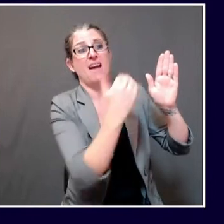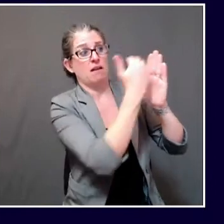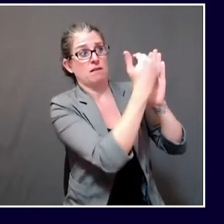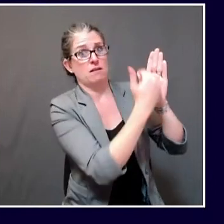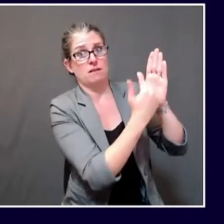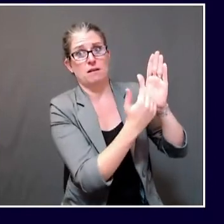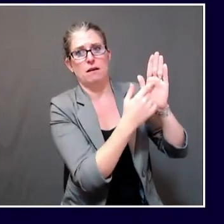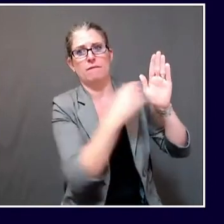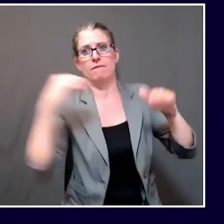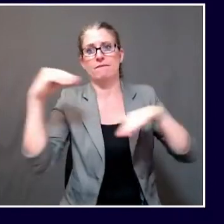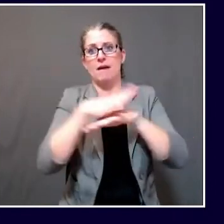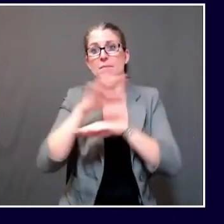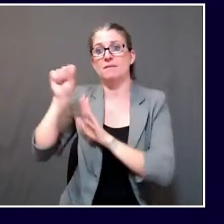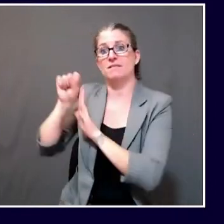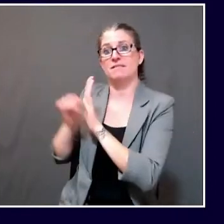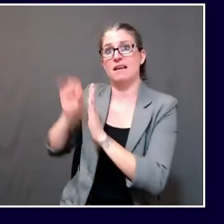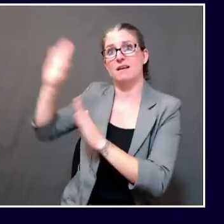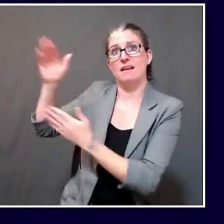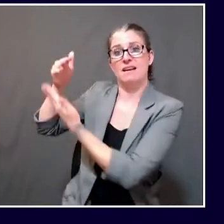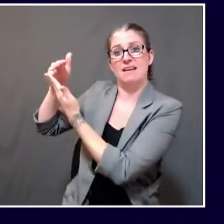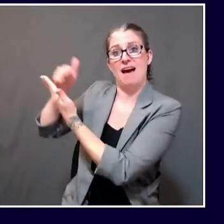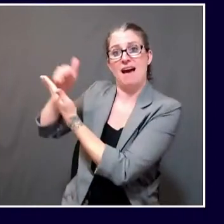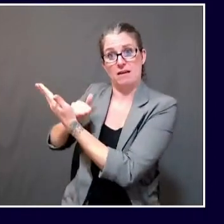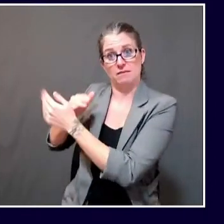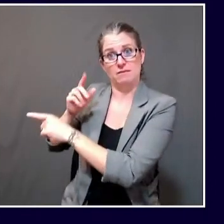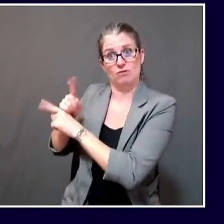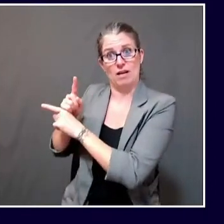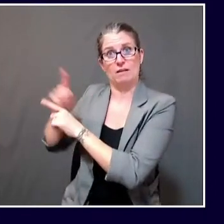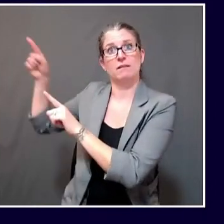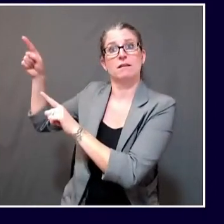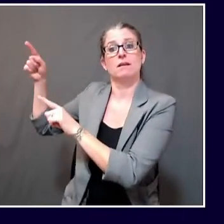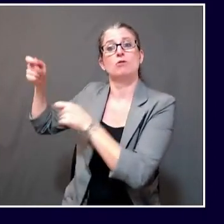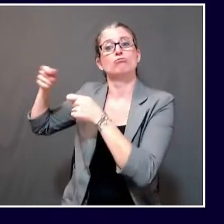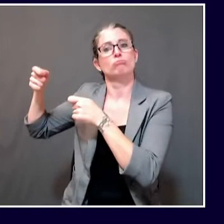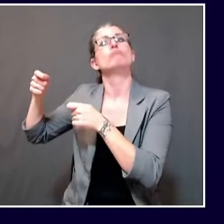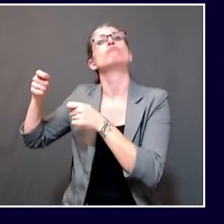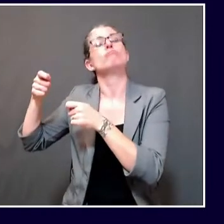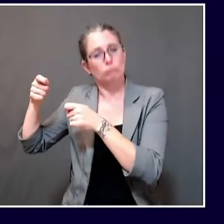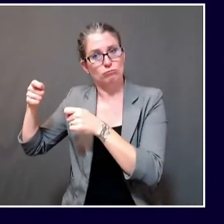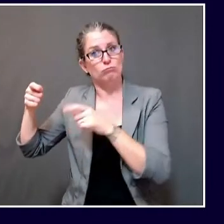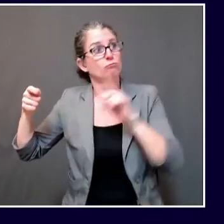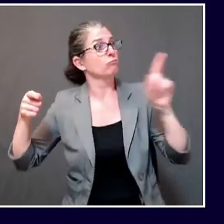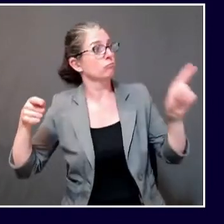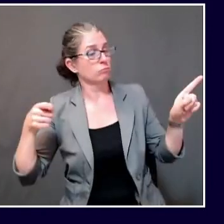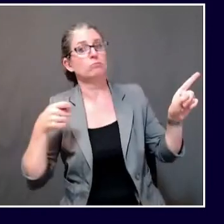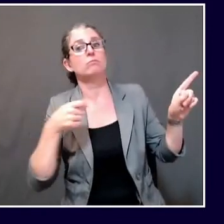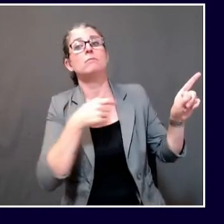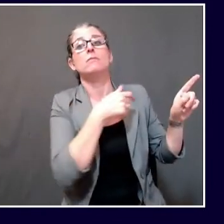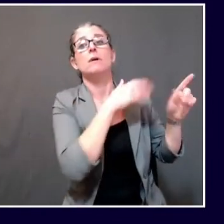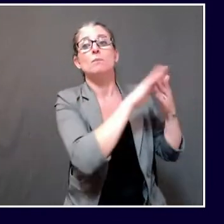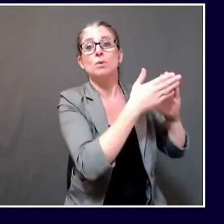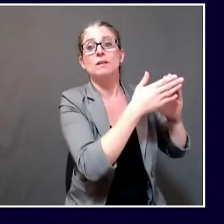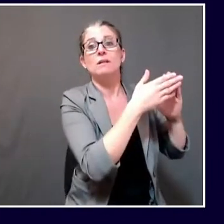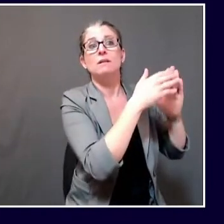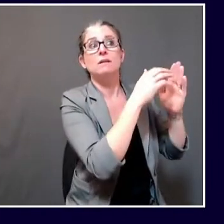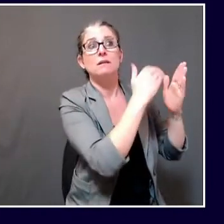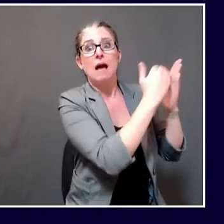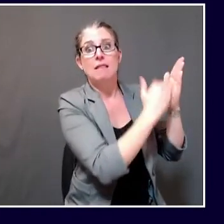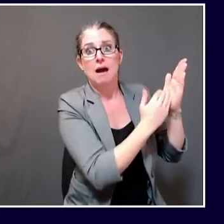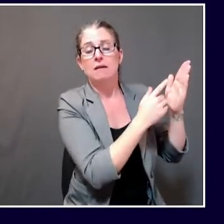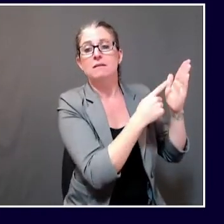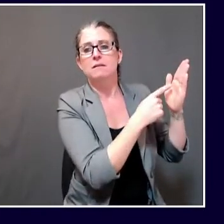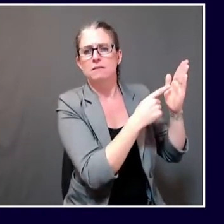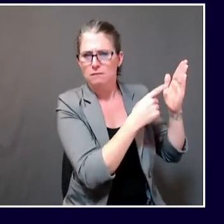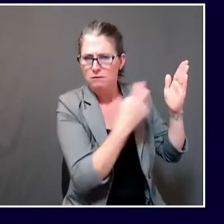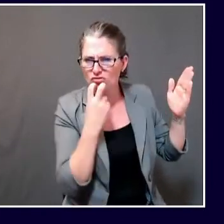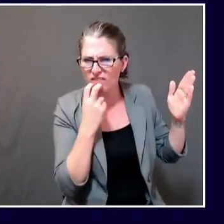any sanctions on the ice arena, et cetera? And I do have a follow-up after that. Thank you. Sure, Joe. At this time, you know, we've just been